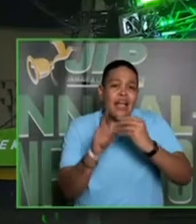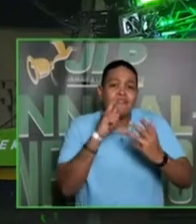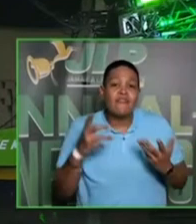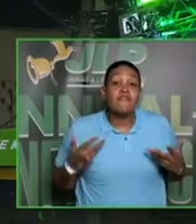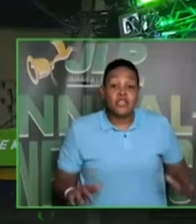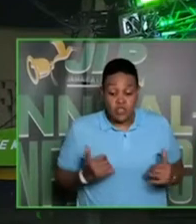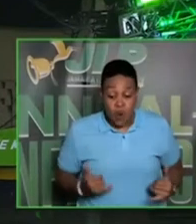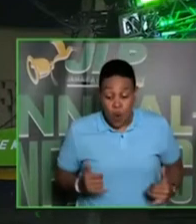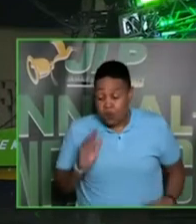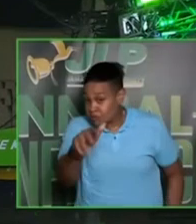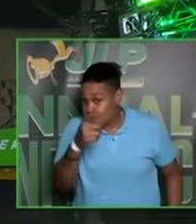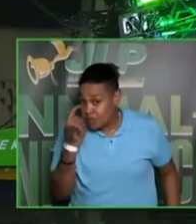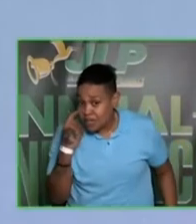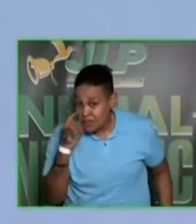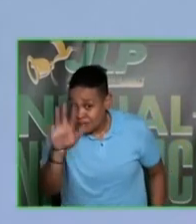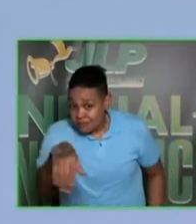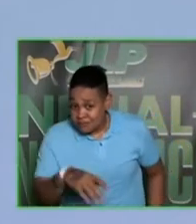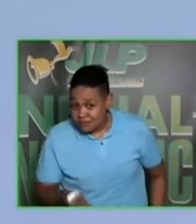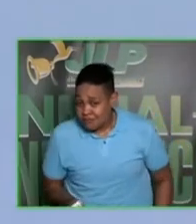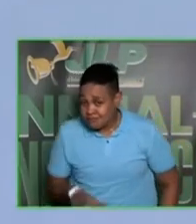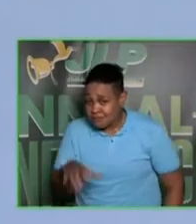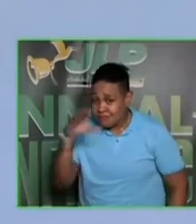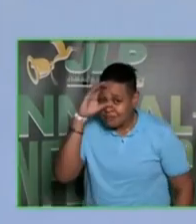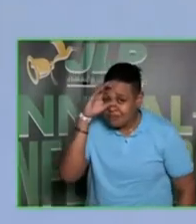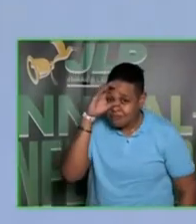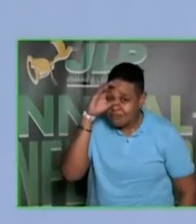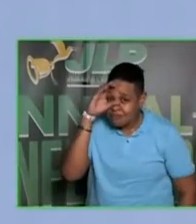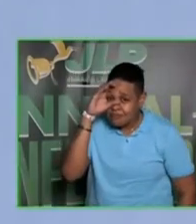now, to introduce